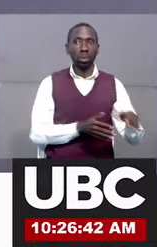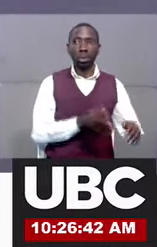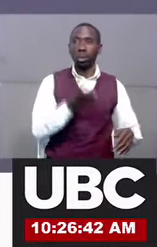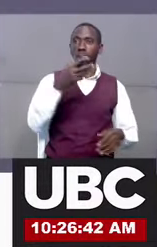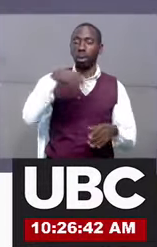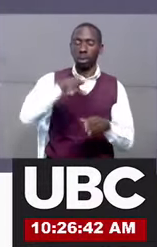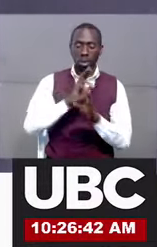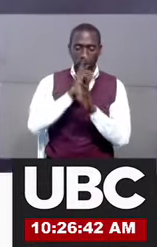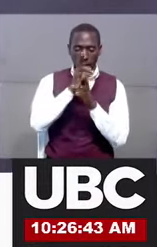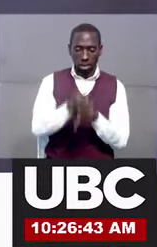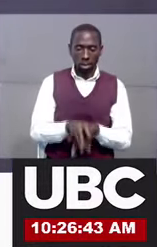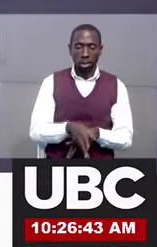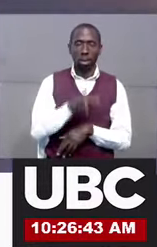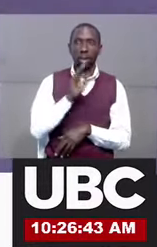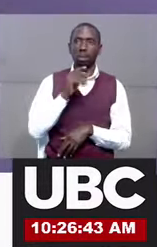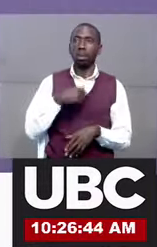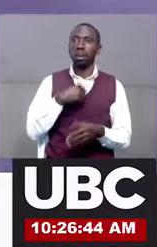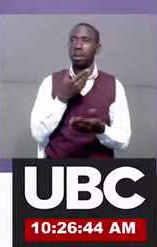your indulgence